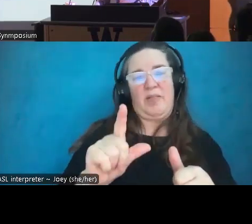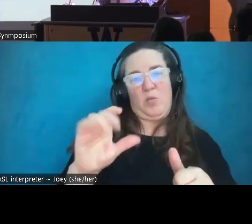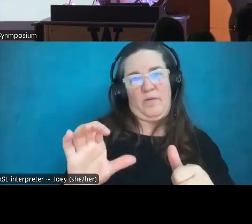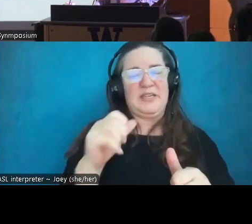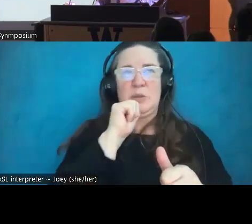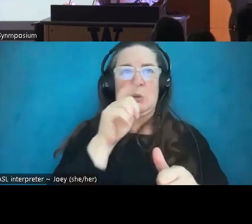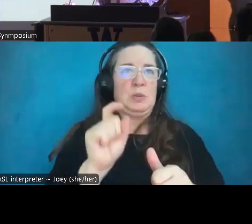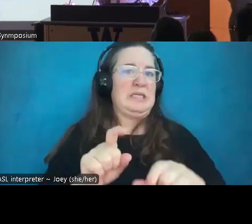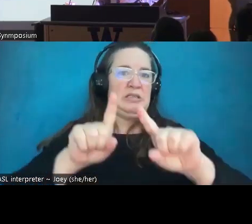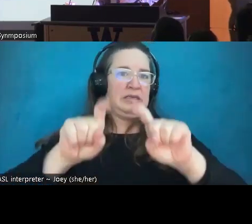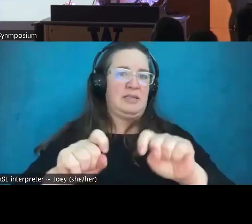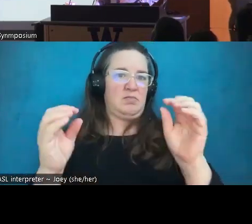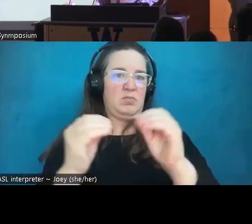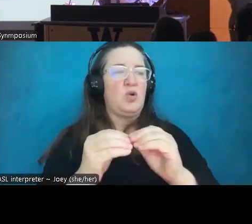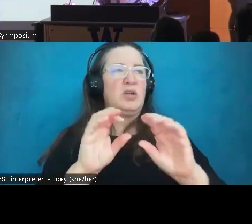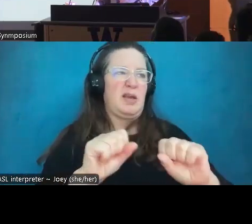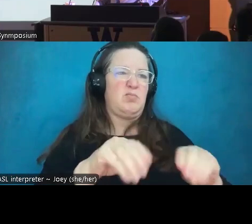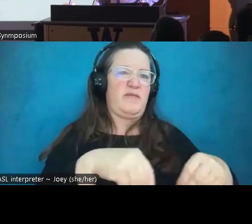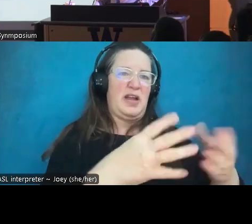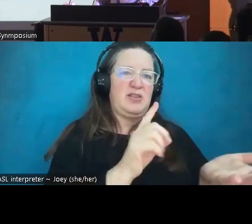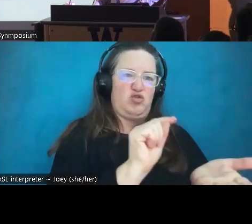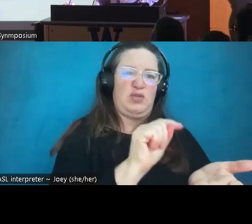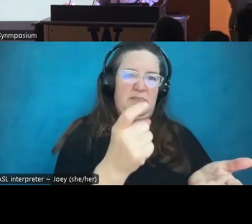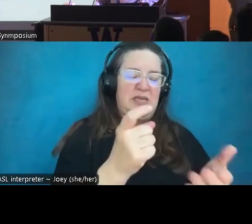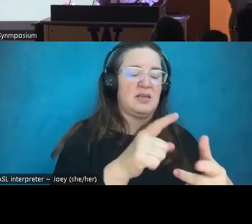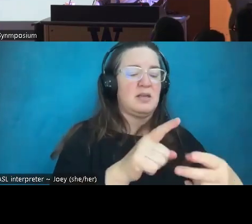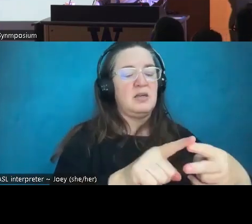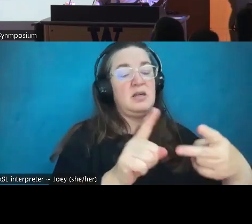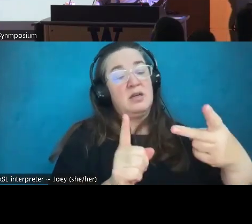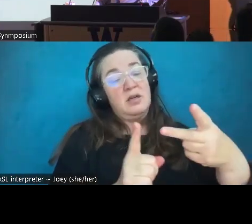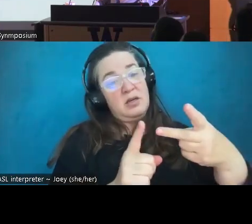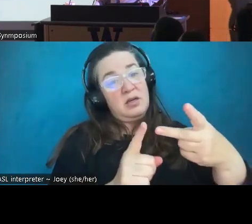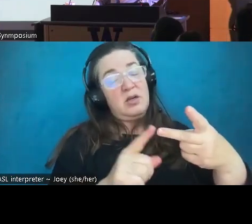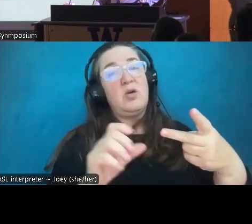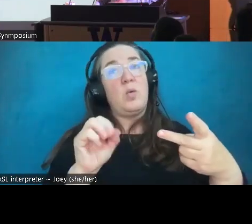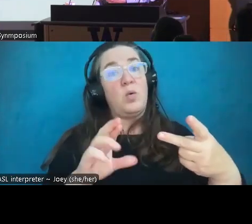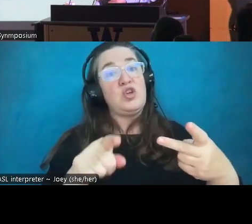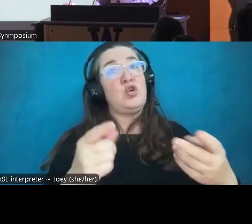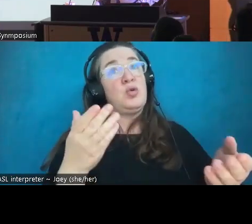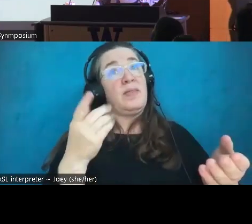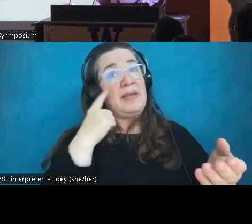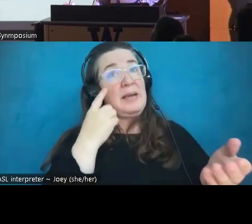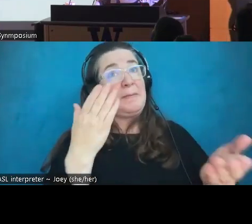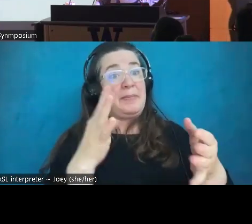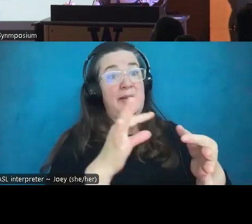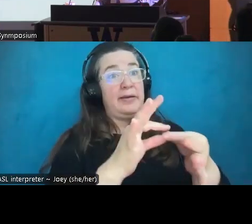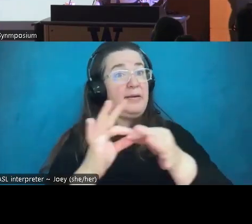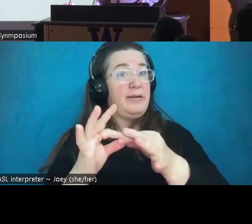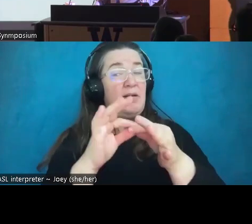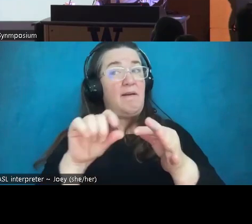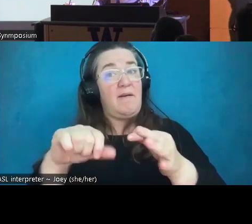to treating them. Or B, you do have concern for an alternative or comorbid diagnoses. And that's the stuff we just went